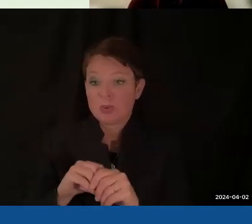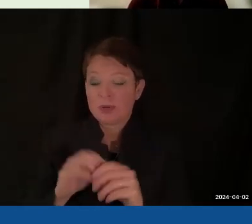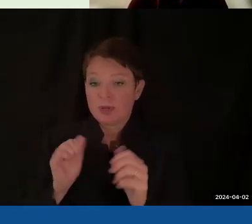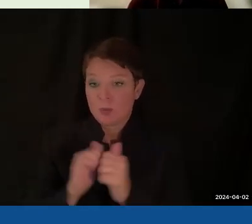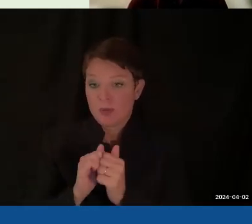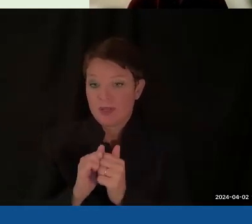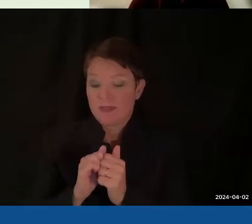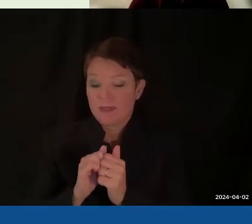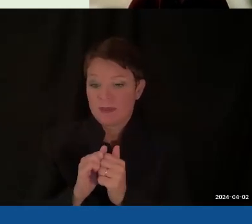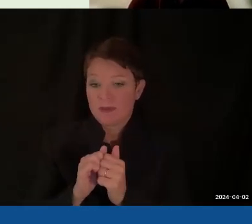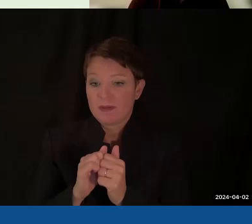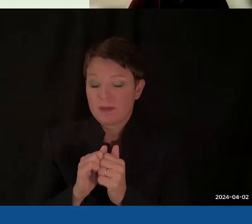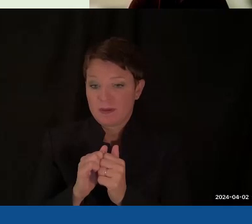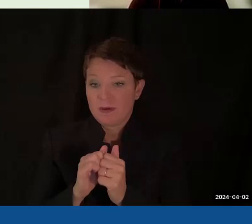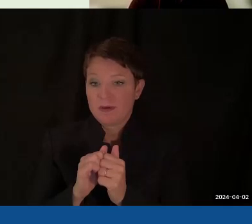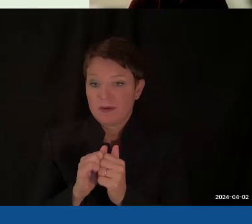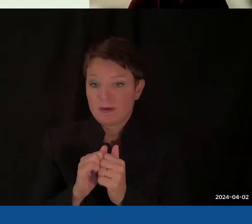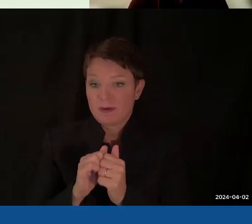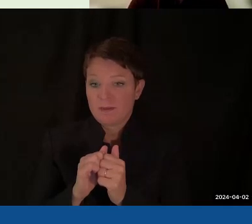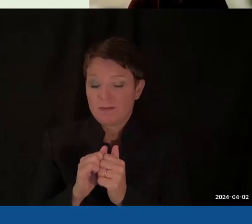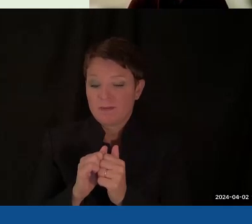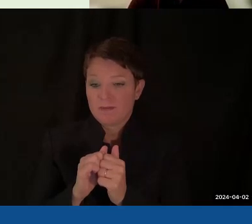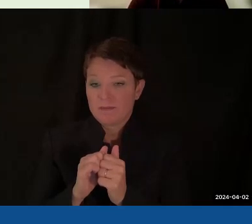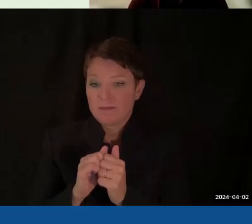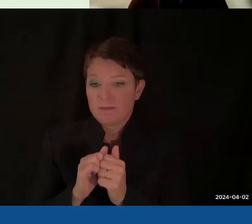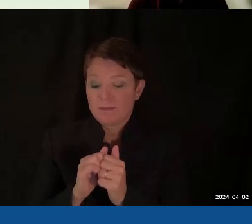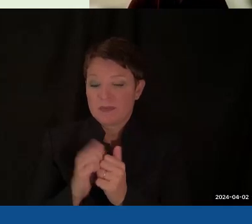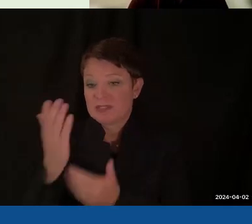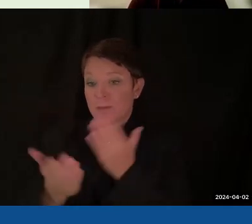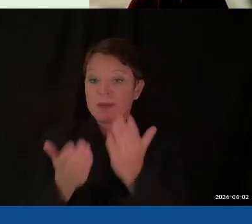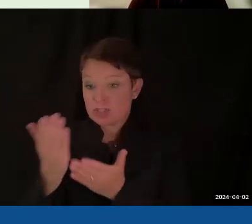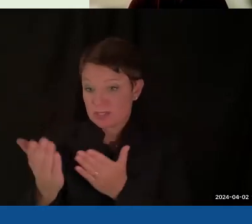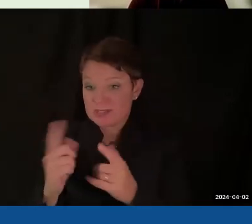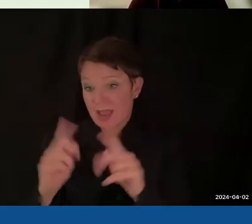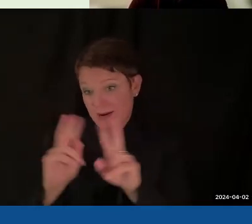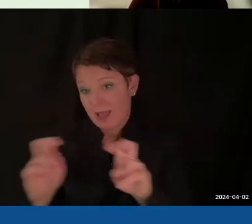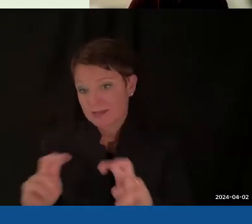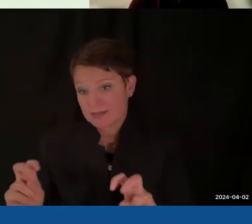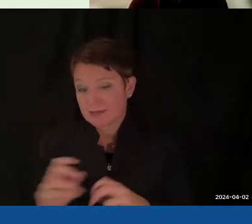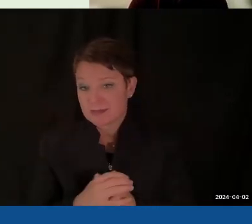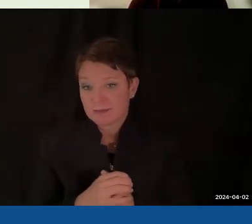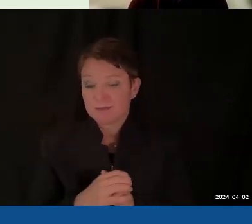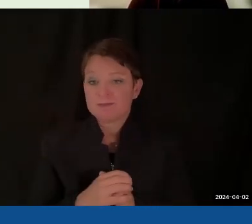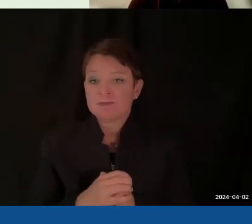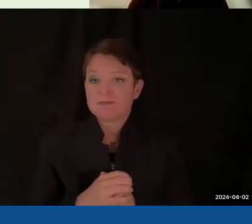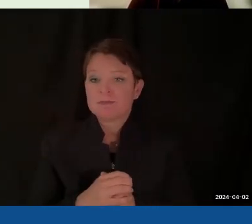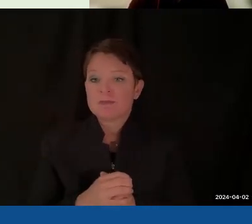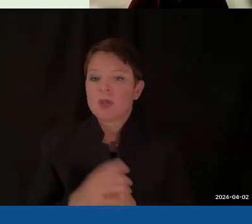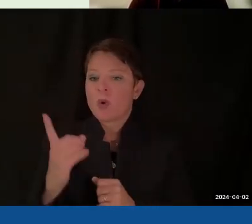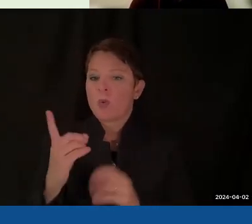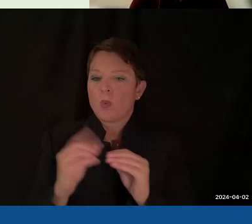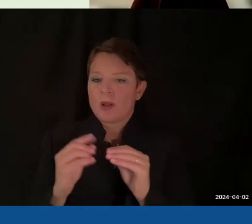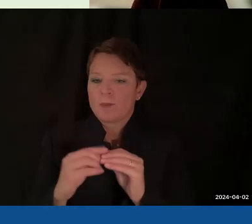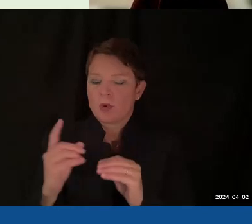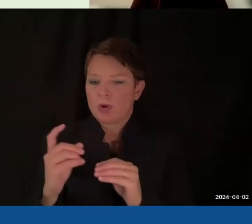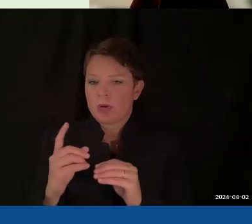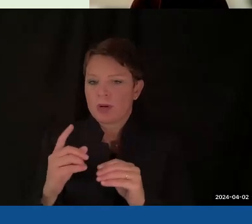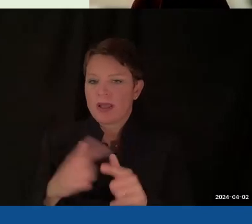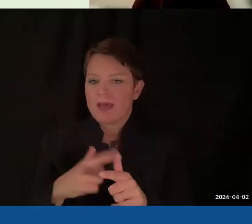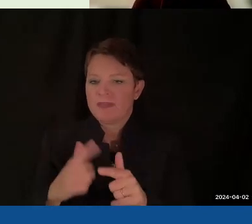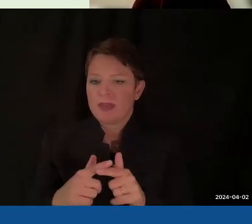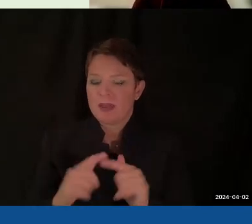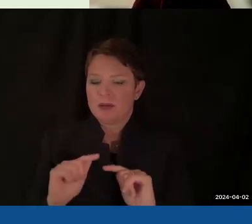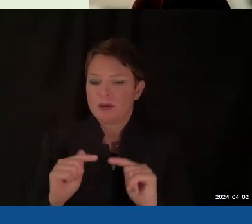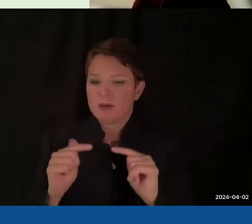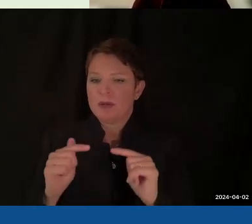in the additional or the subsequent submissions and analysis. And then I'll take one more and regarding the